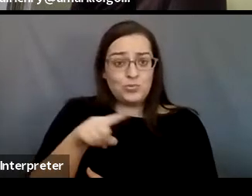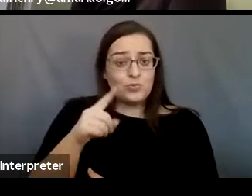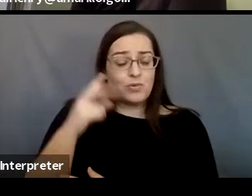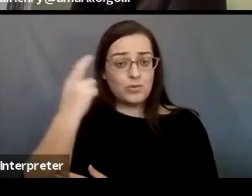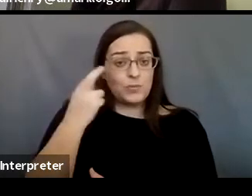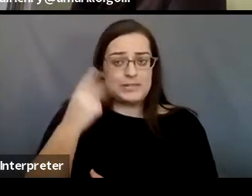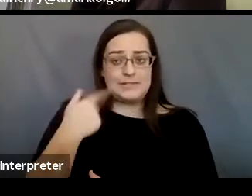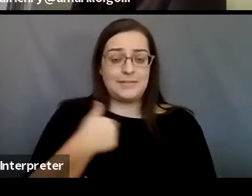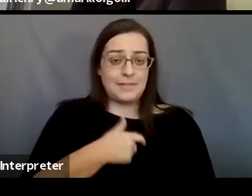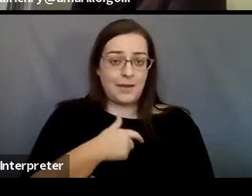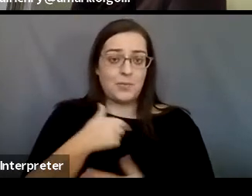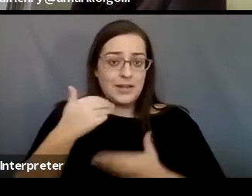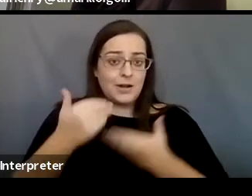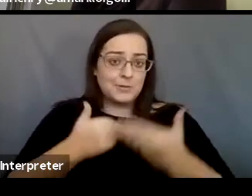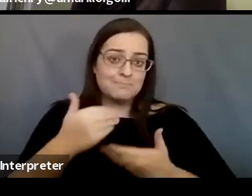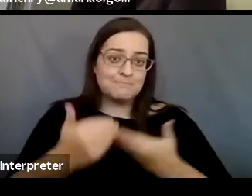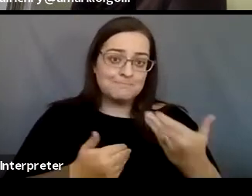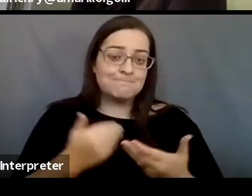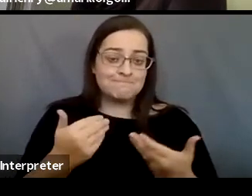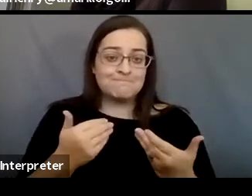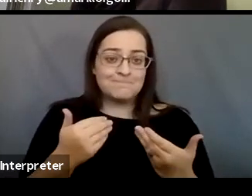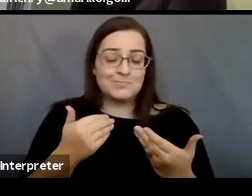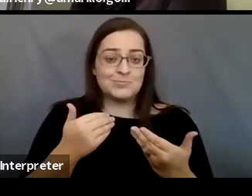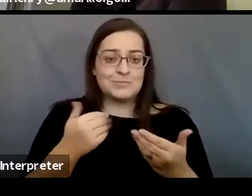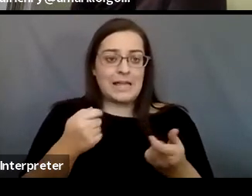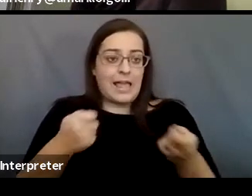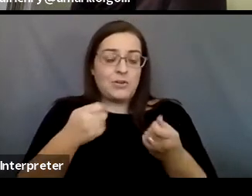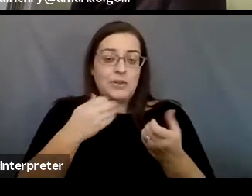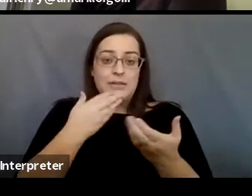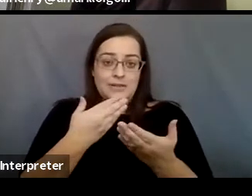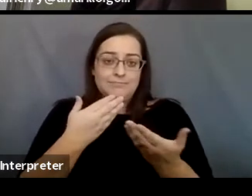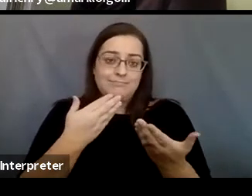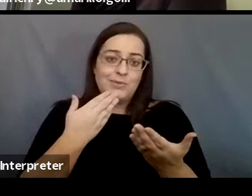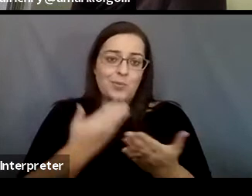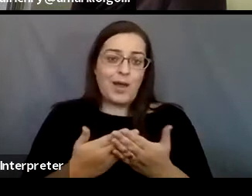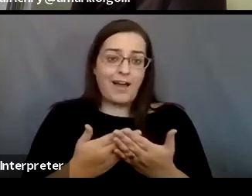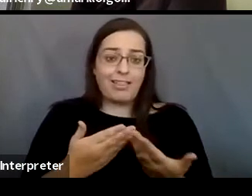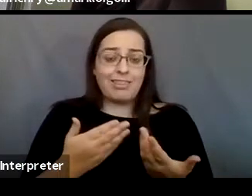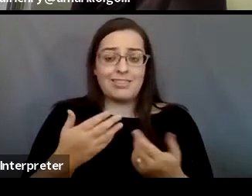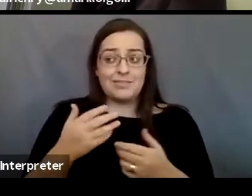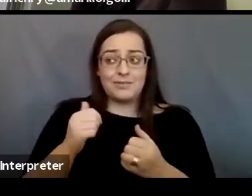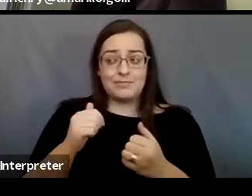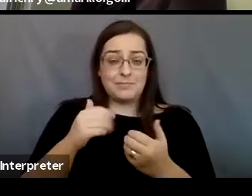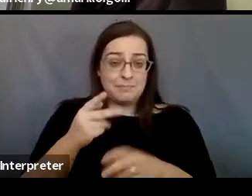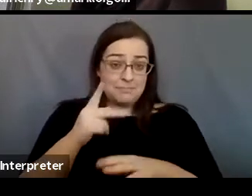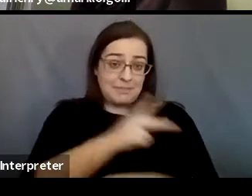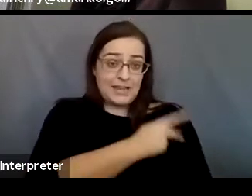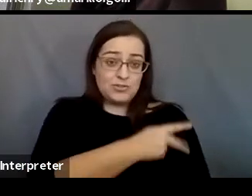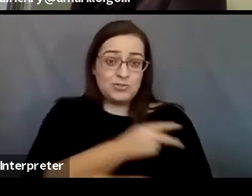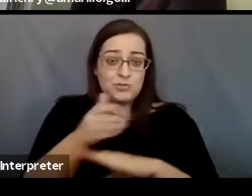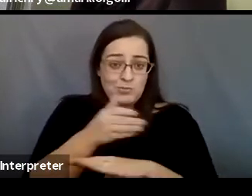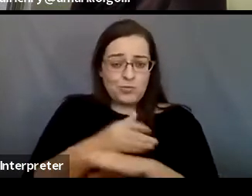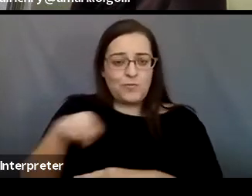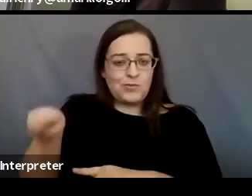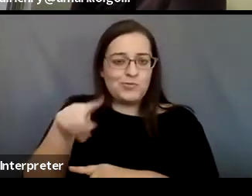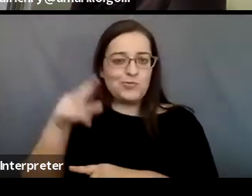as well as we are right now when it comes to the outcomes we're having with our patients. Thank